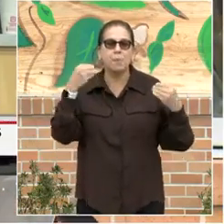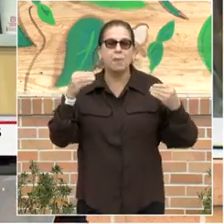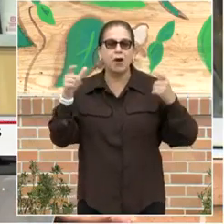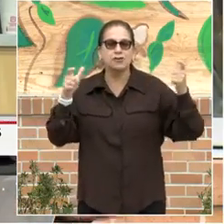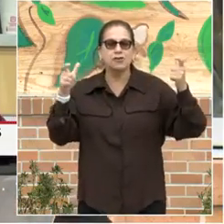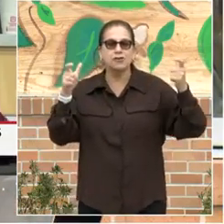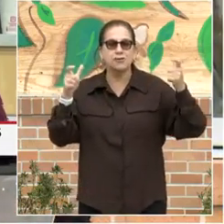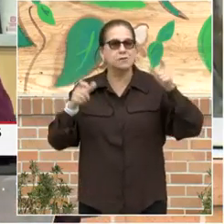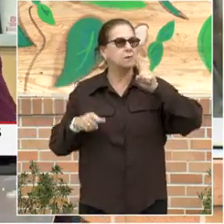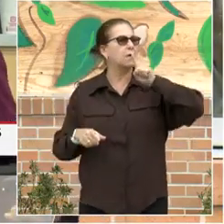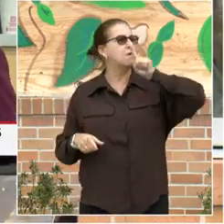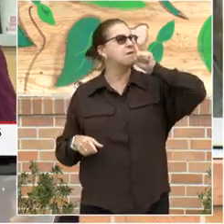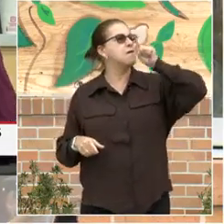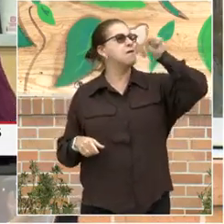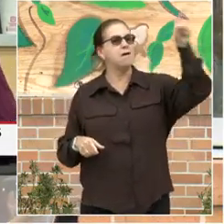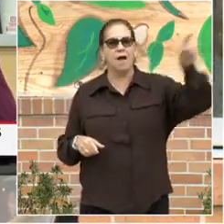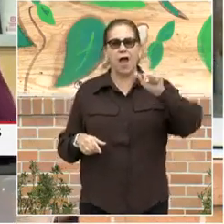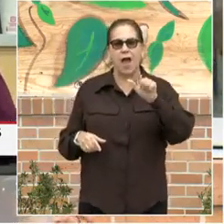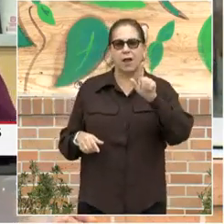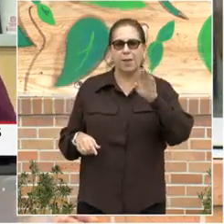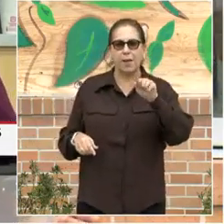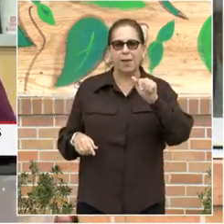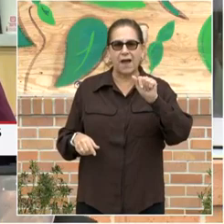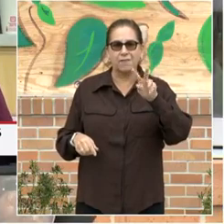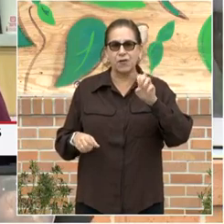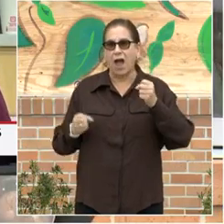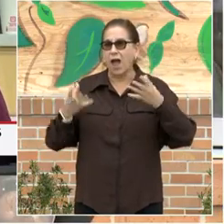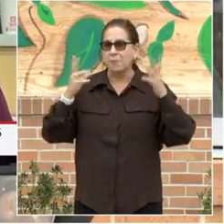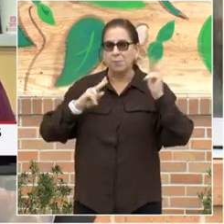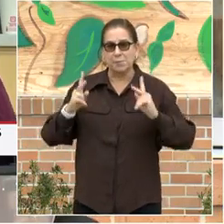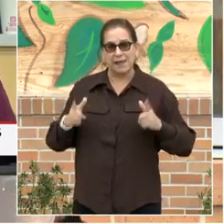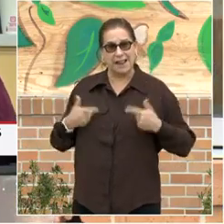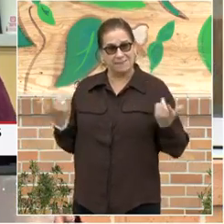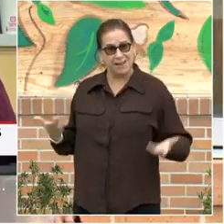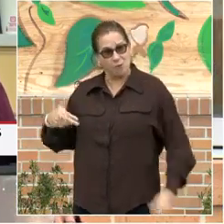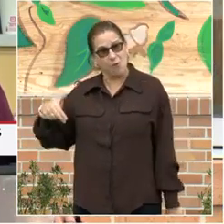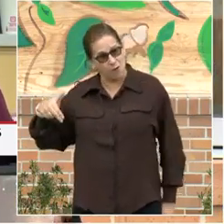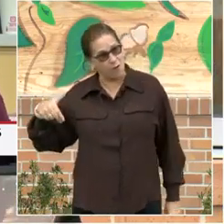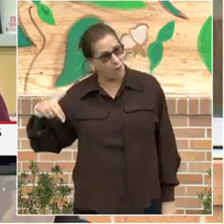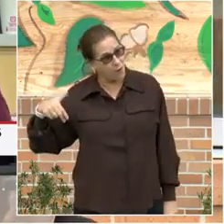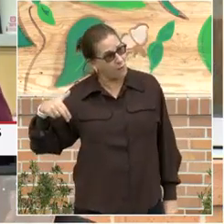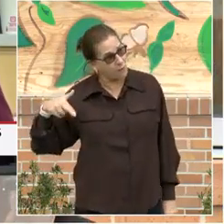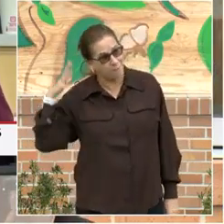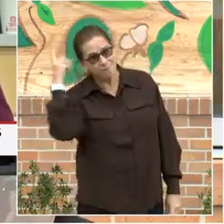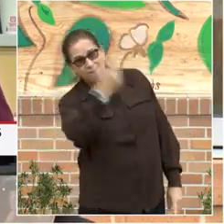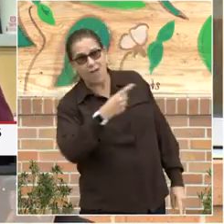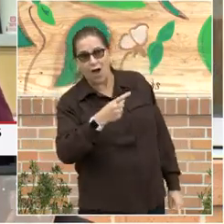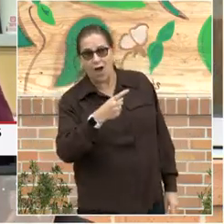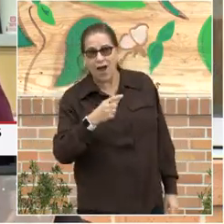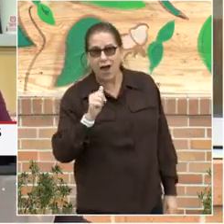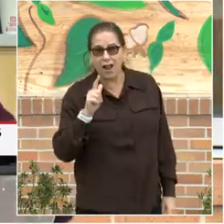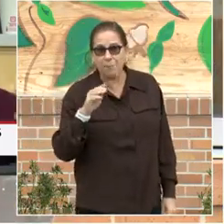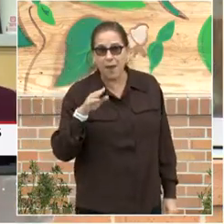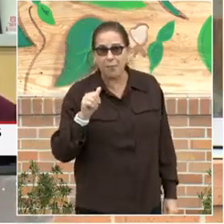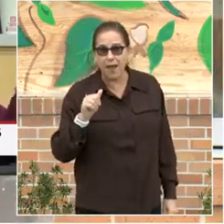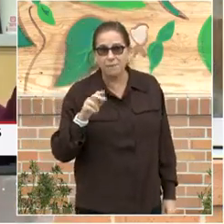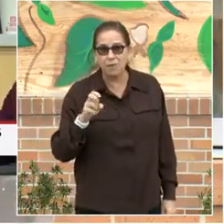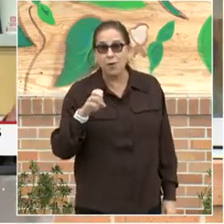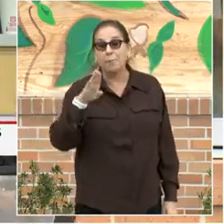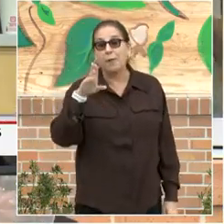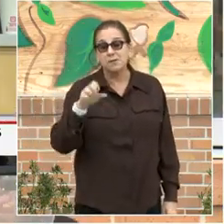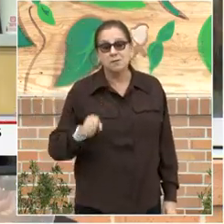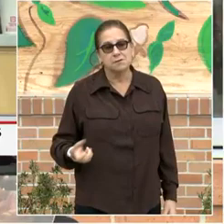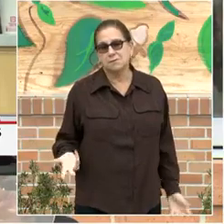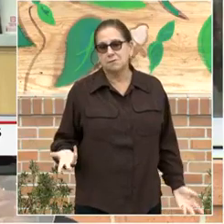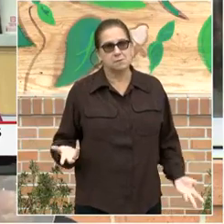many people are actually going to walk to the Giant? Okay, and you can take the bus, but how long is that going to take? But right now, Good